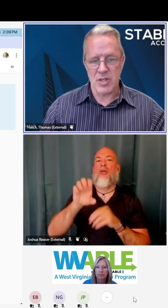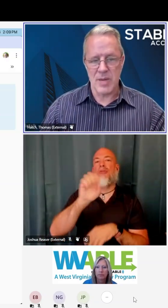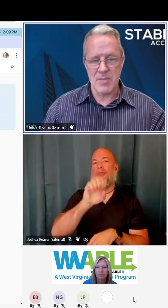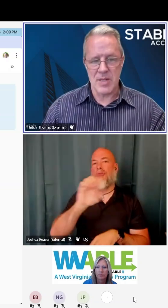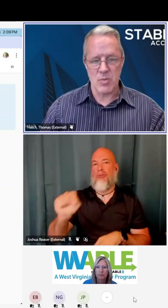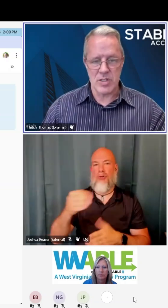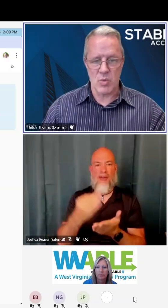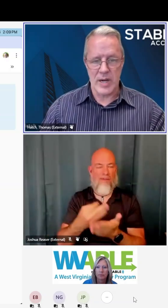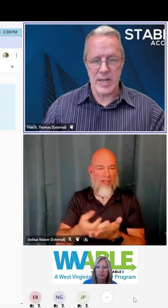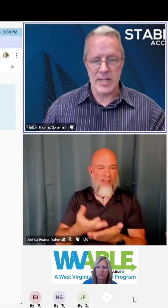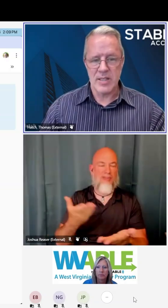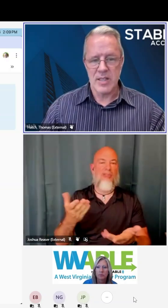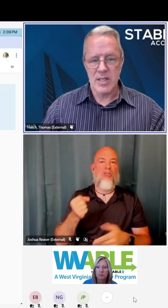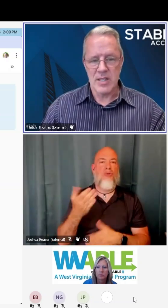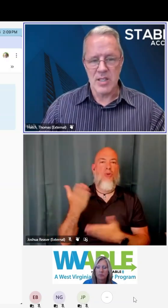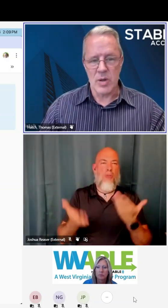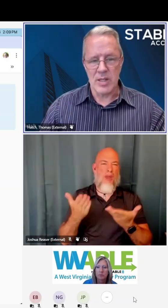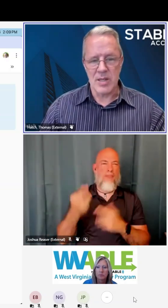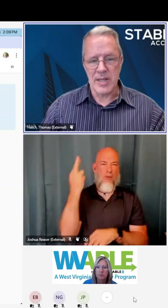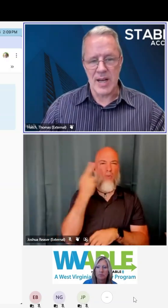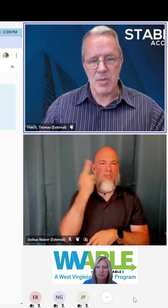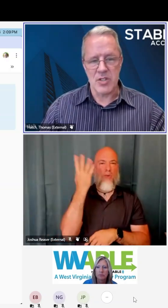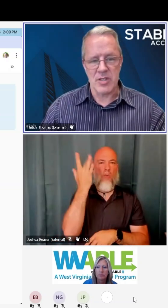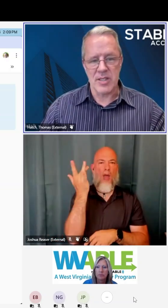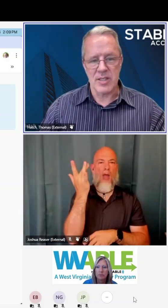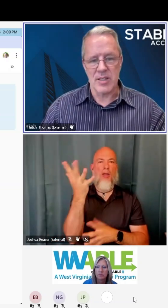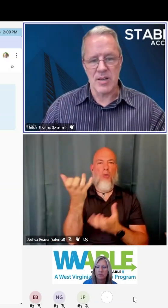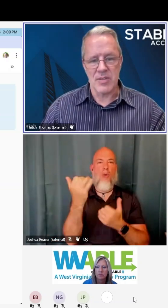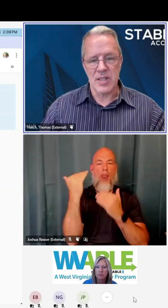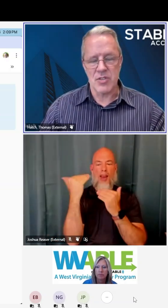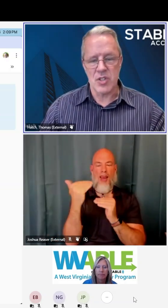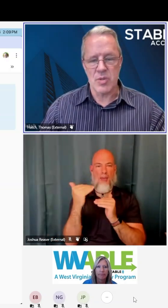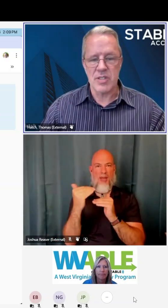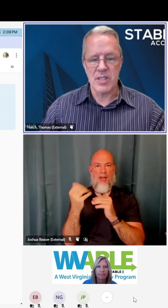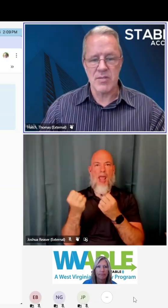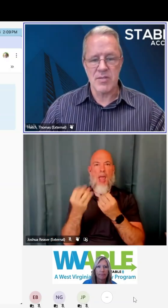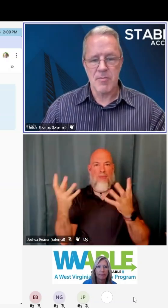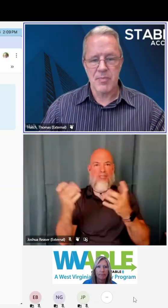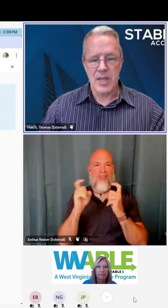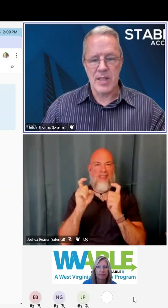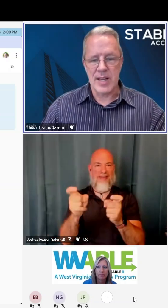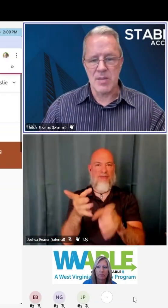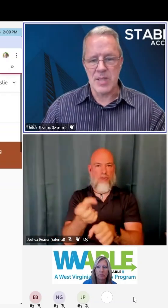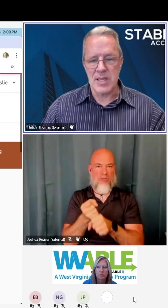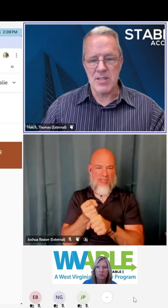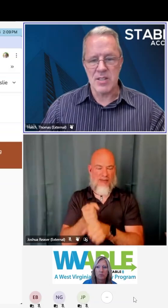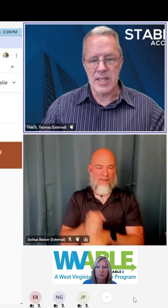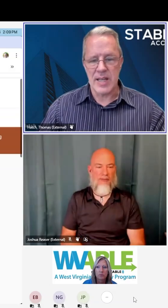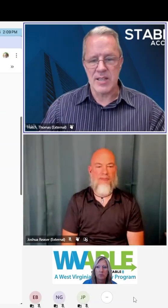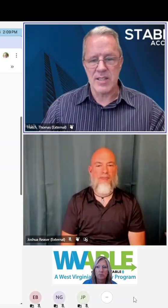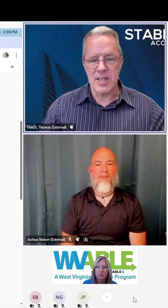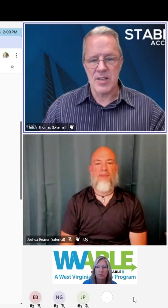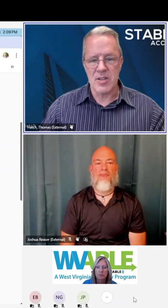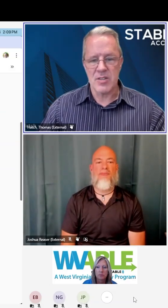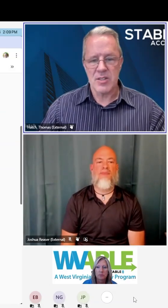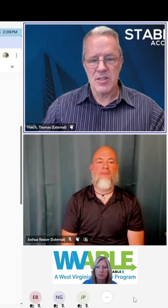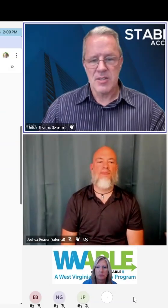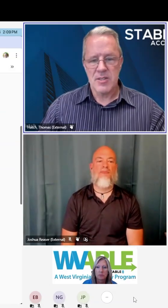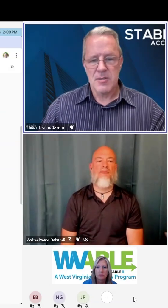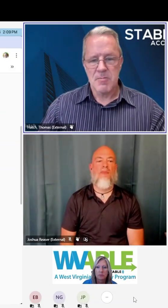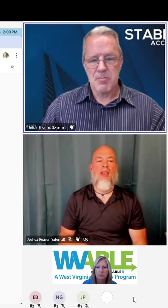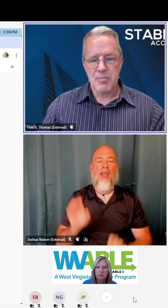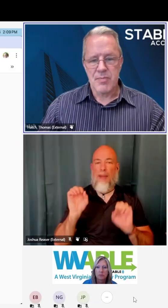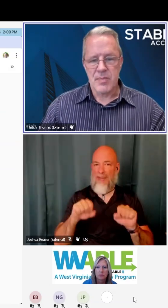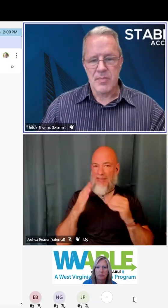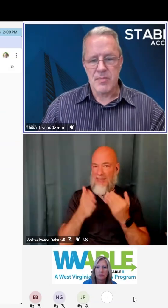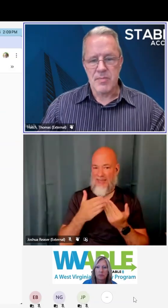the accounts. There might be a reason why you want to limit how much of gifts you receive, and that can be easily edited here.